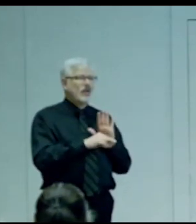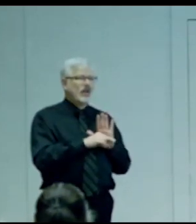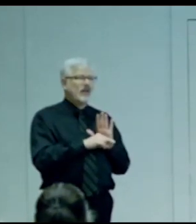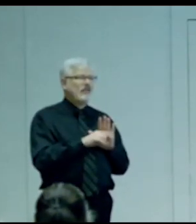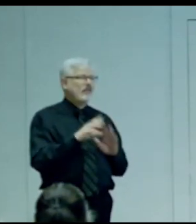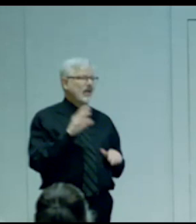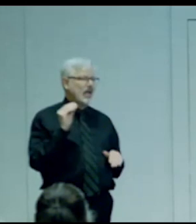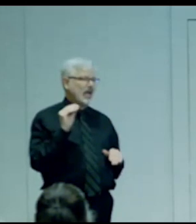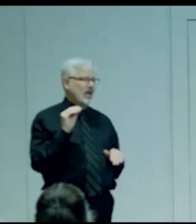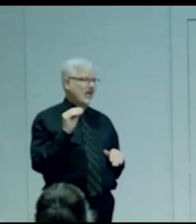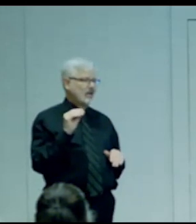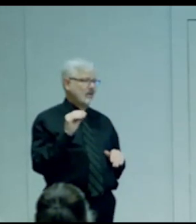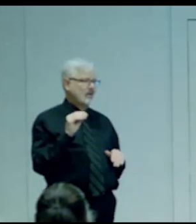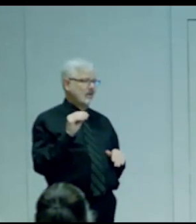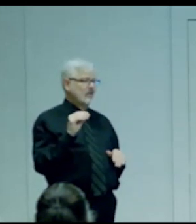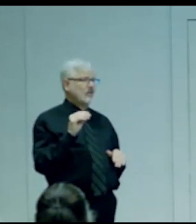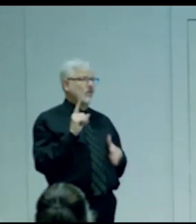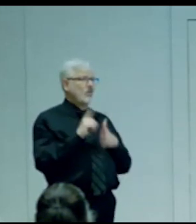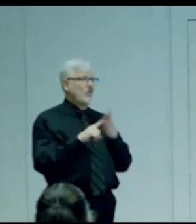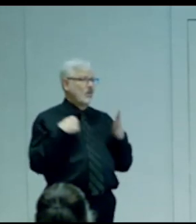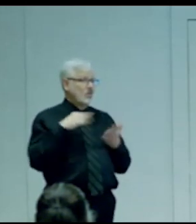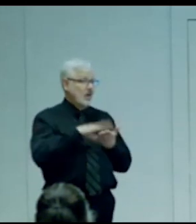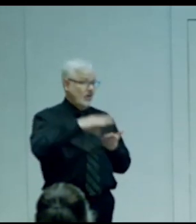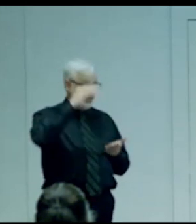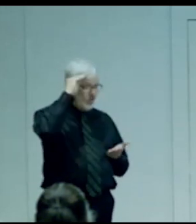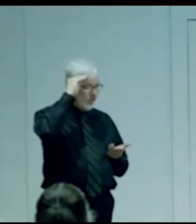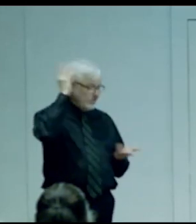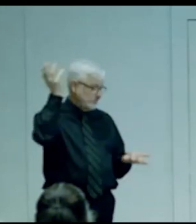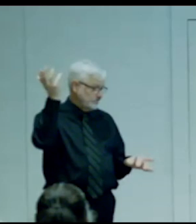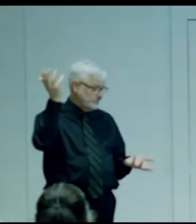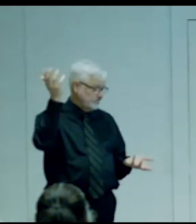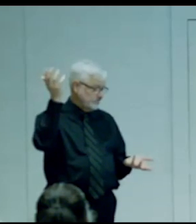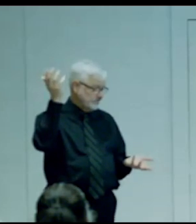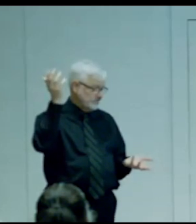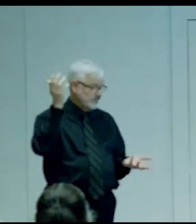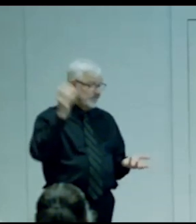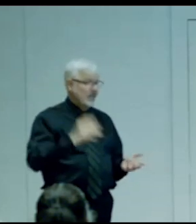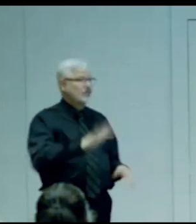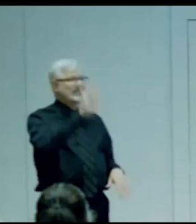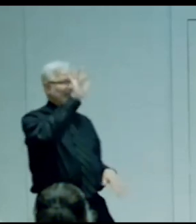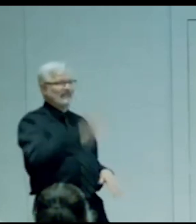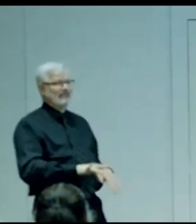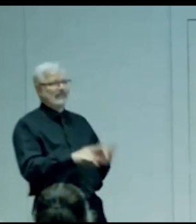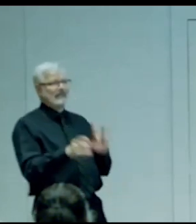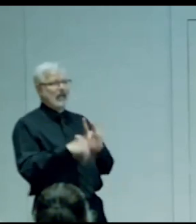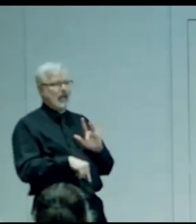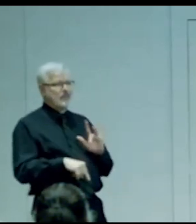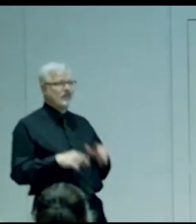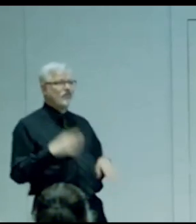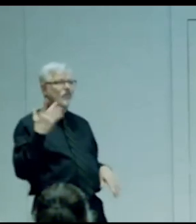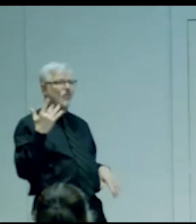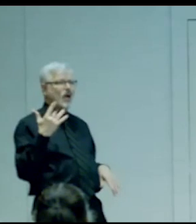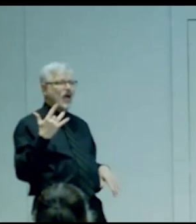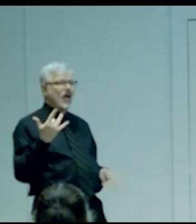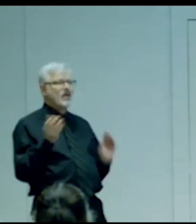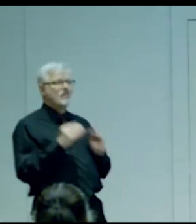And what we found is that a big gap, because more and more the countries